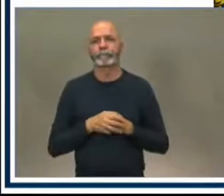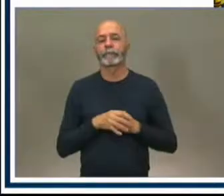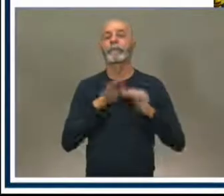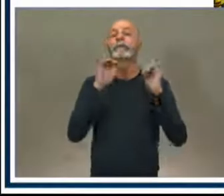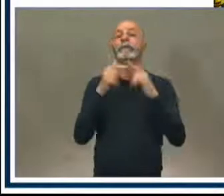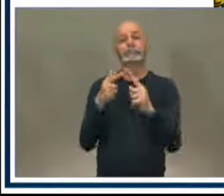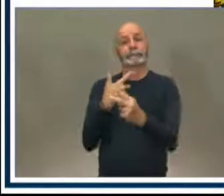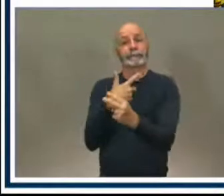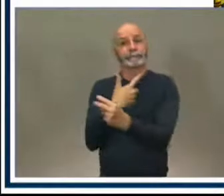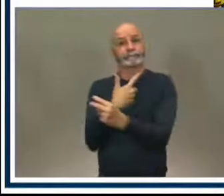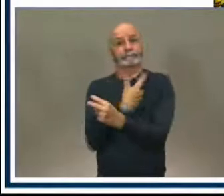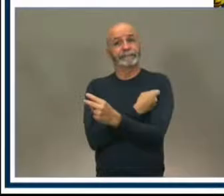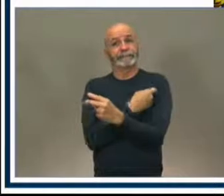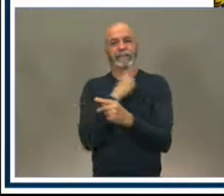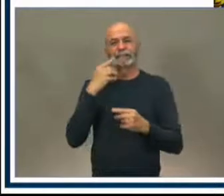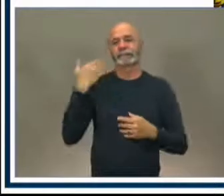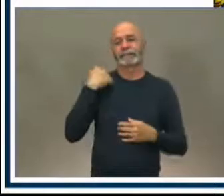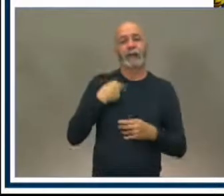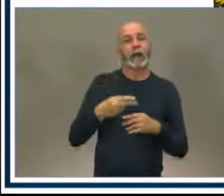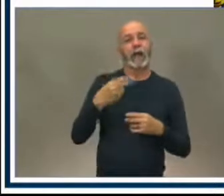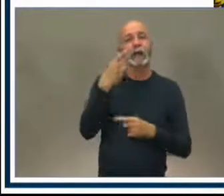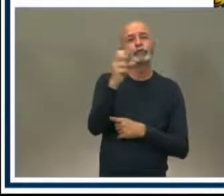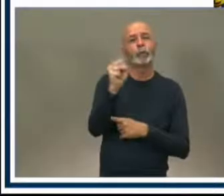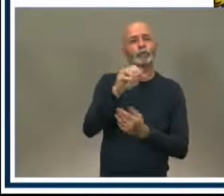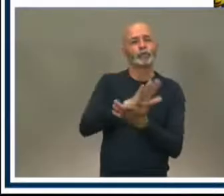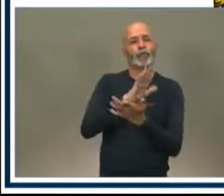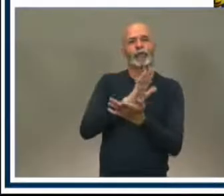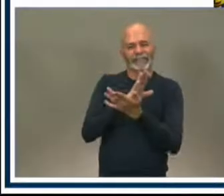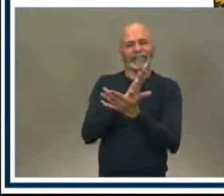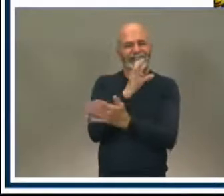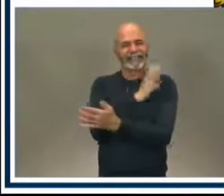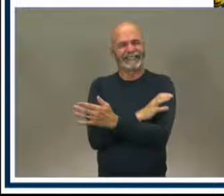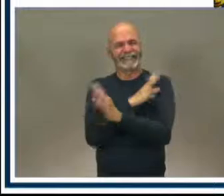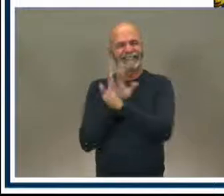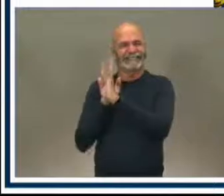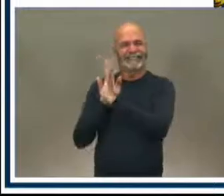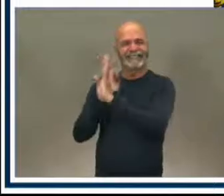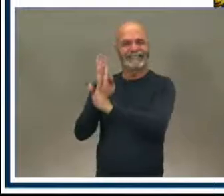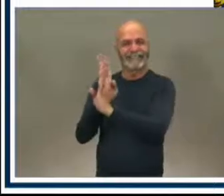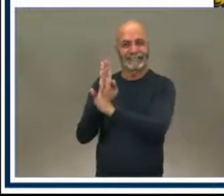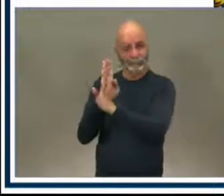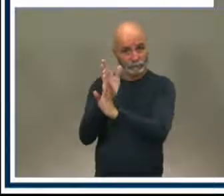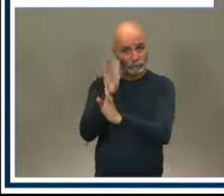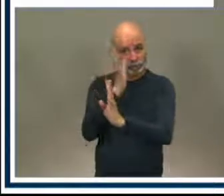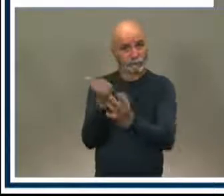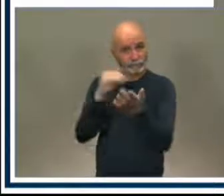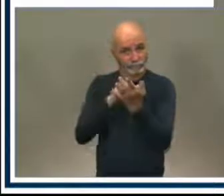schools started and why public health moved to that. So we've been doing